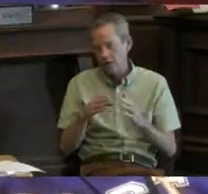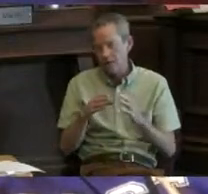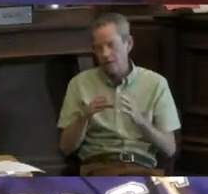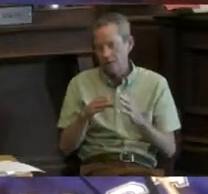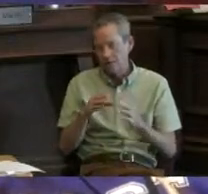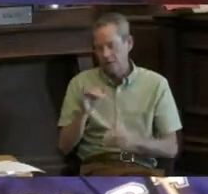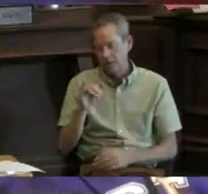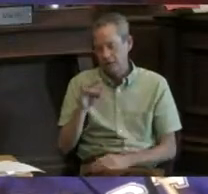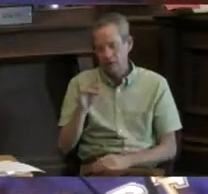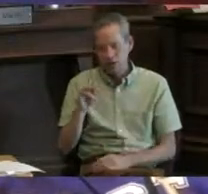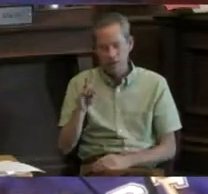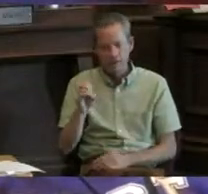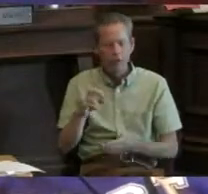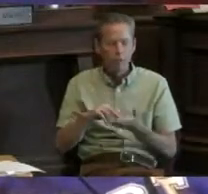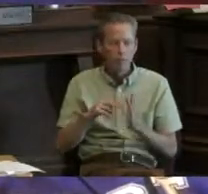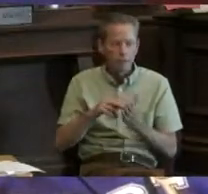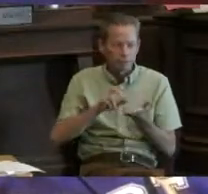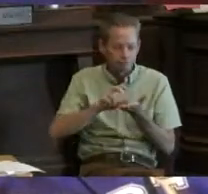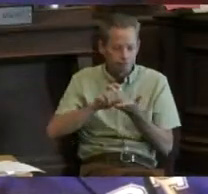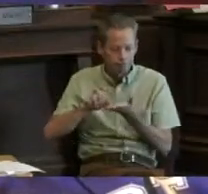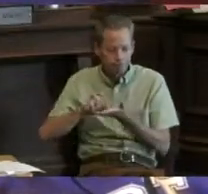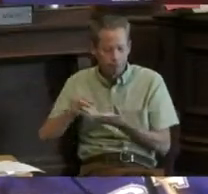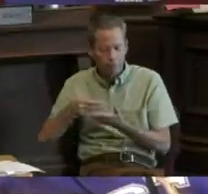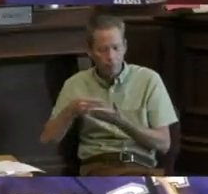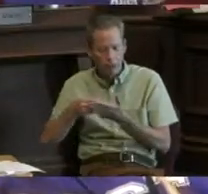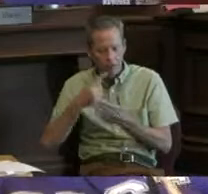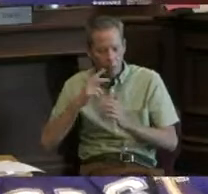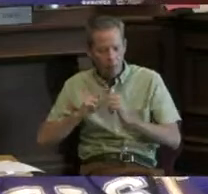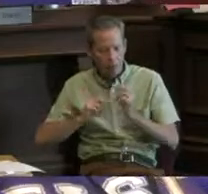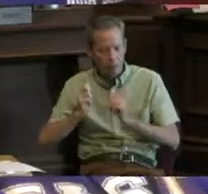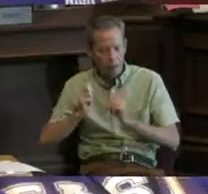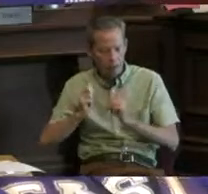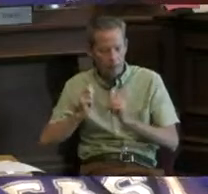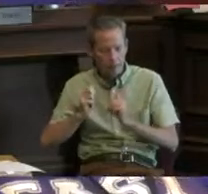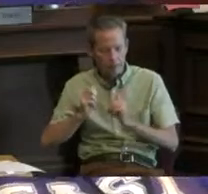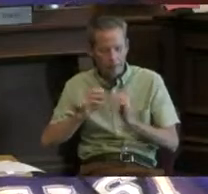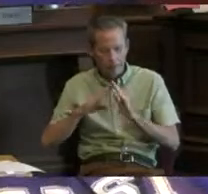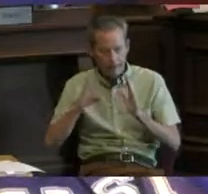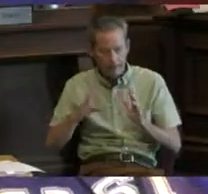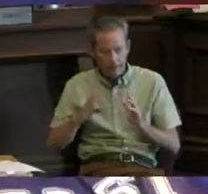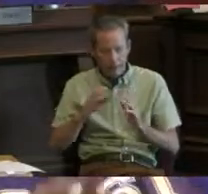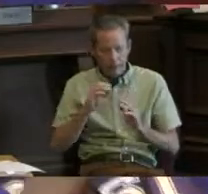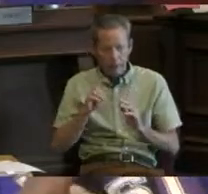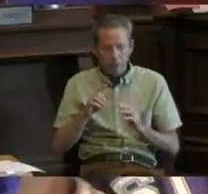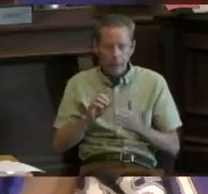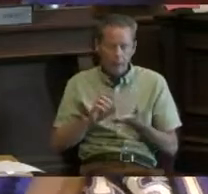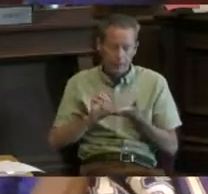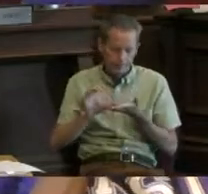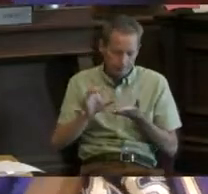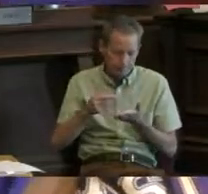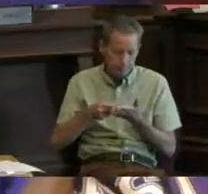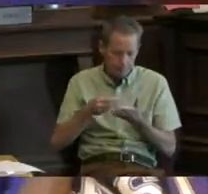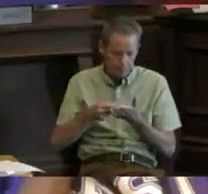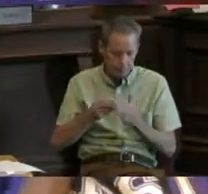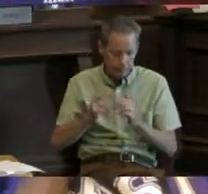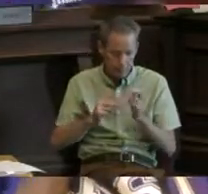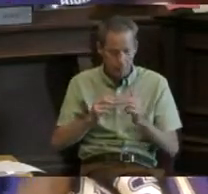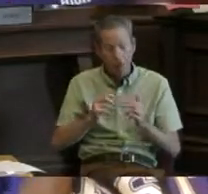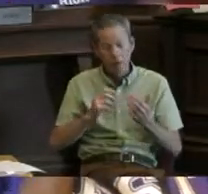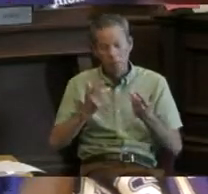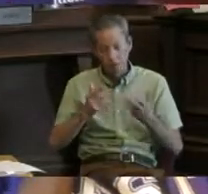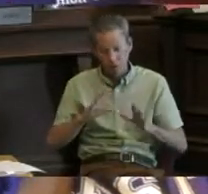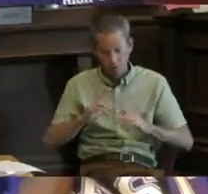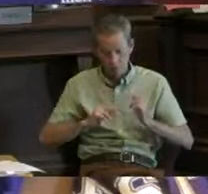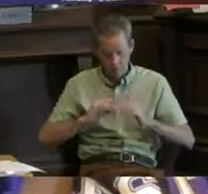service to allocate operational dollars to the building. And so not only they give you capital dollars to build the building, but once the building is built,